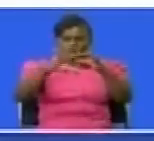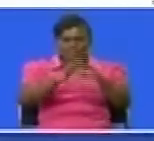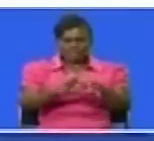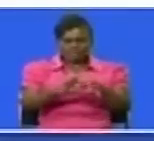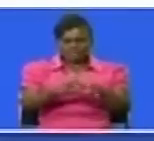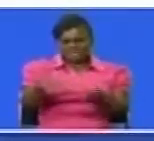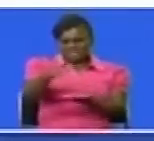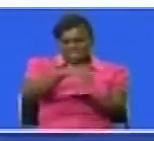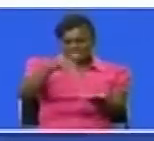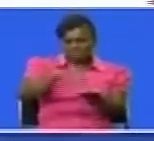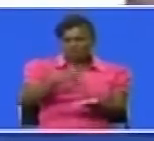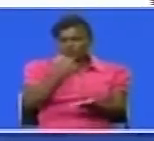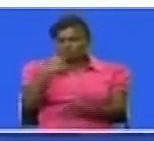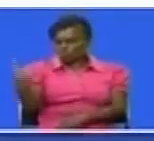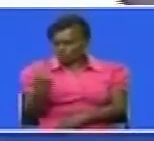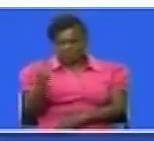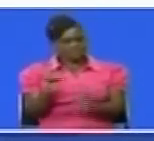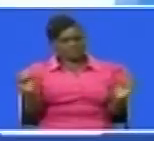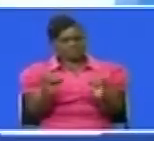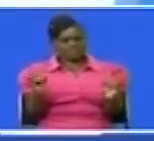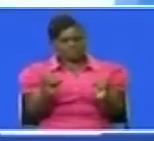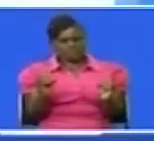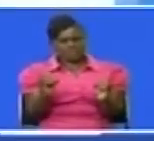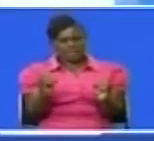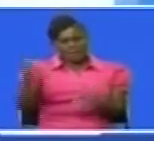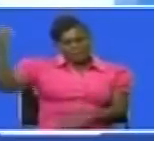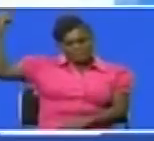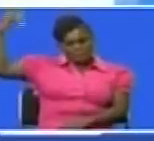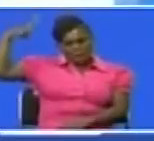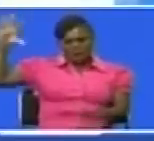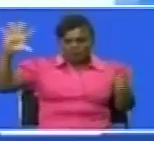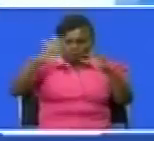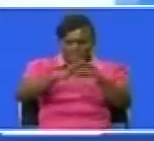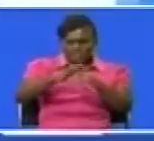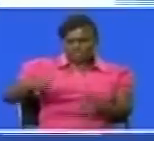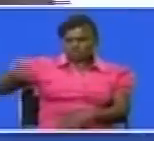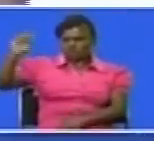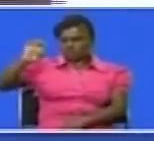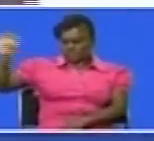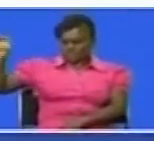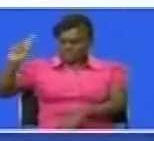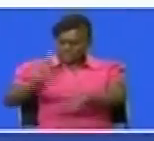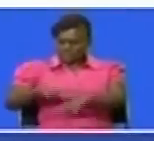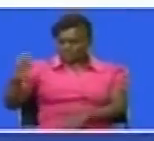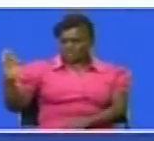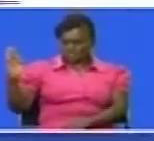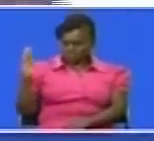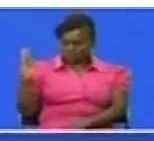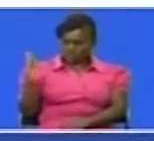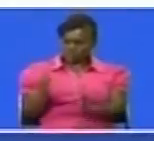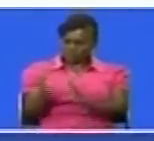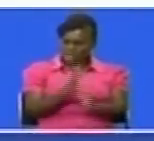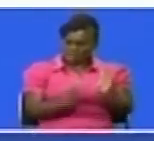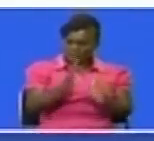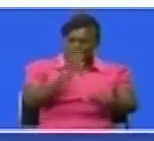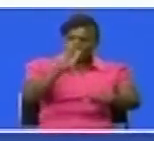in Central and Luo Nyanza only, or in Western and Coast. It's also being connected in Northeastern as we speak. So that when security measures are done, they are applied